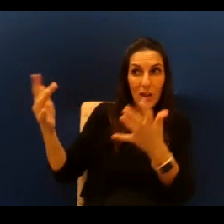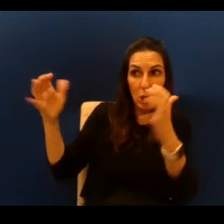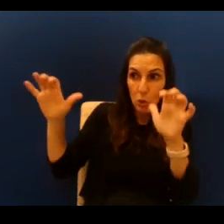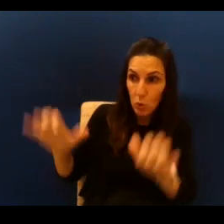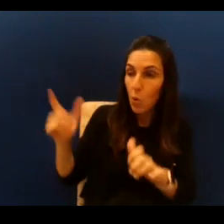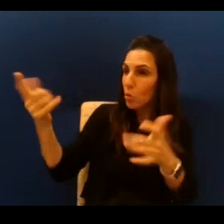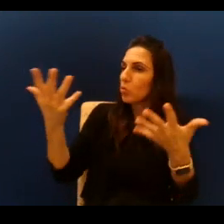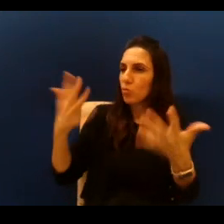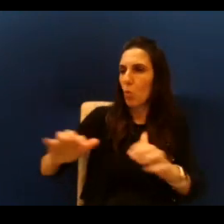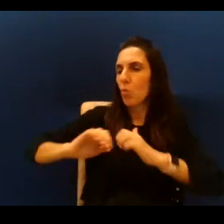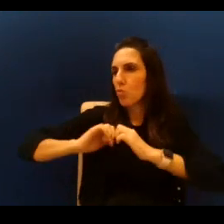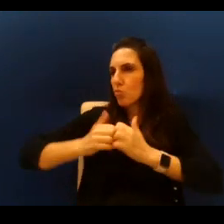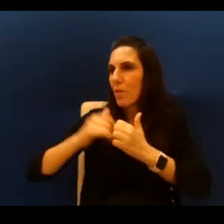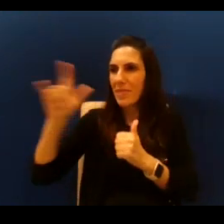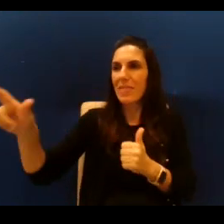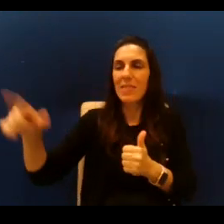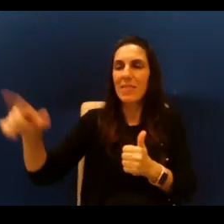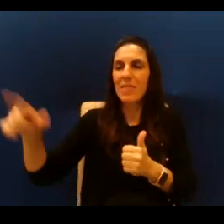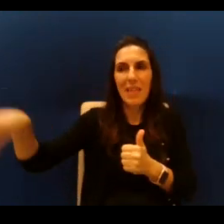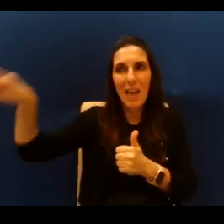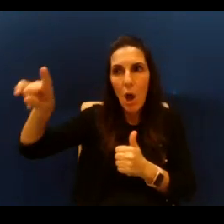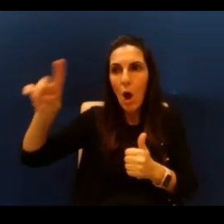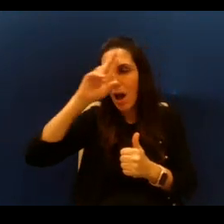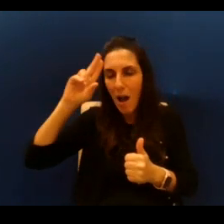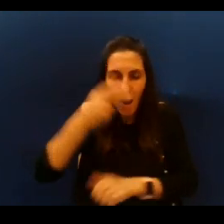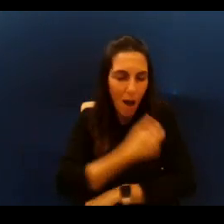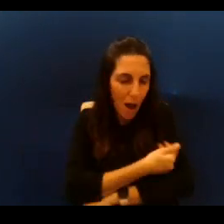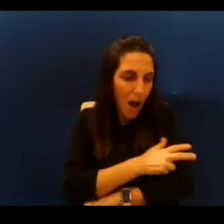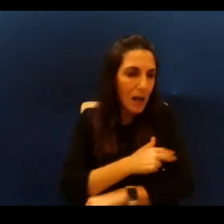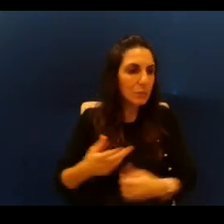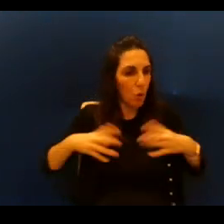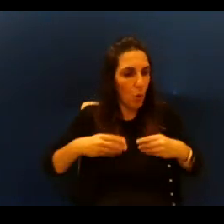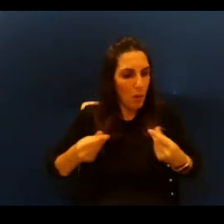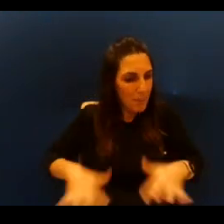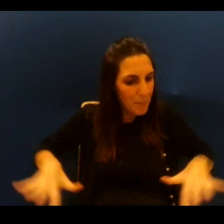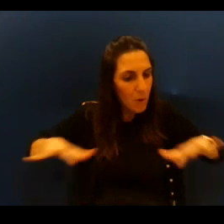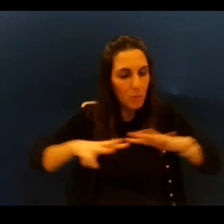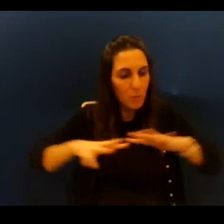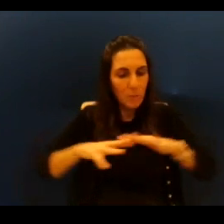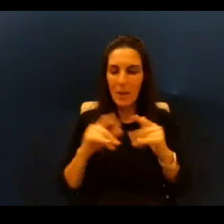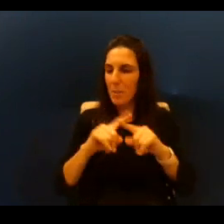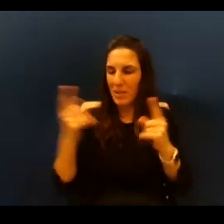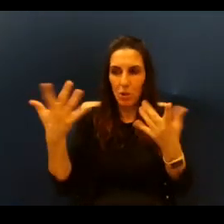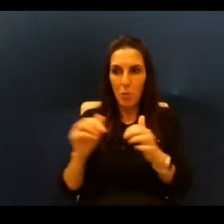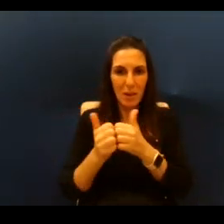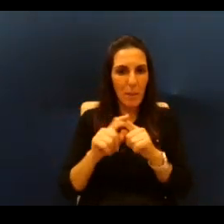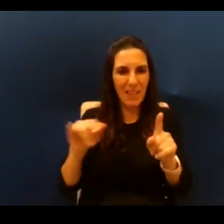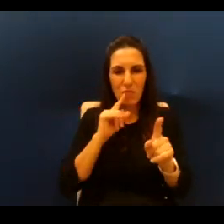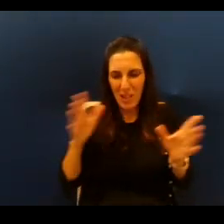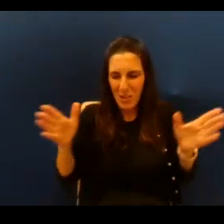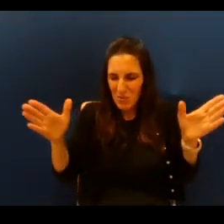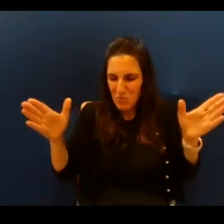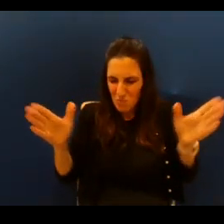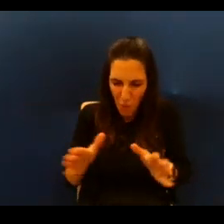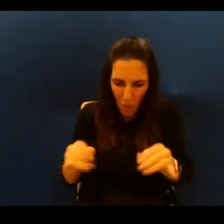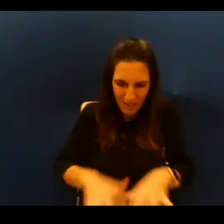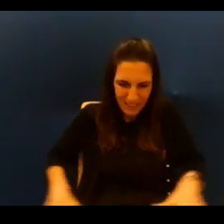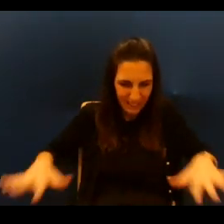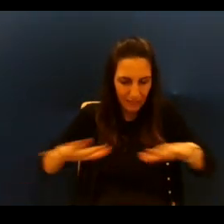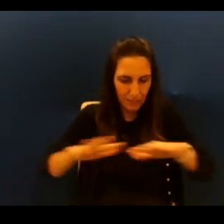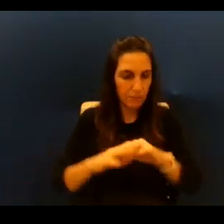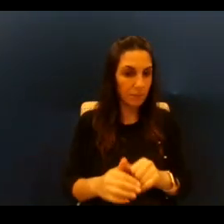competition. They're a hospital that owns property. They don't want anyone competing against them. But let's be honest, this is a very small parcel of land. There won't be another hospital